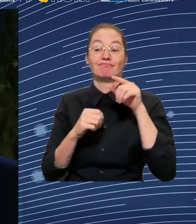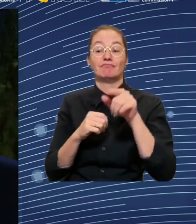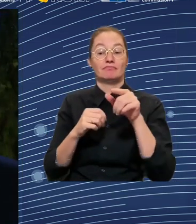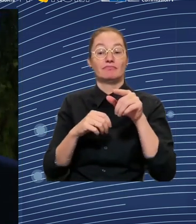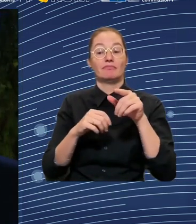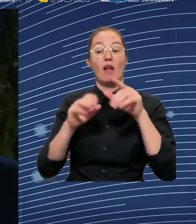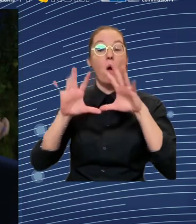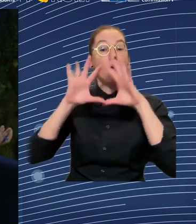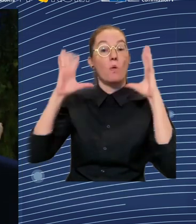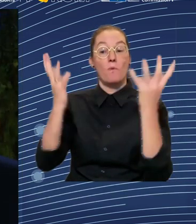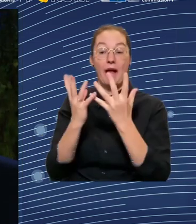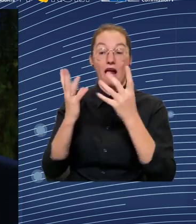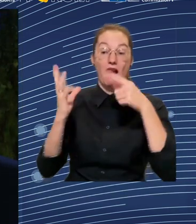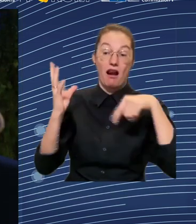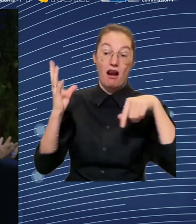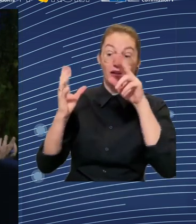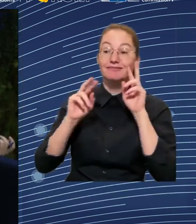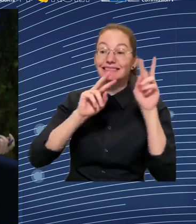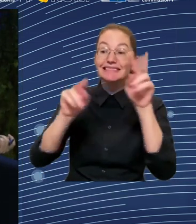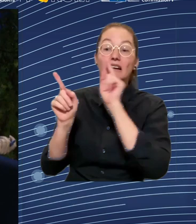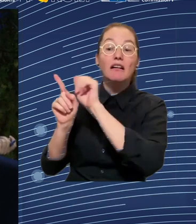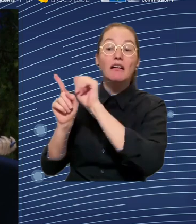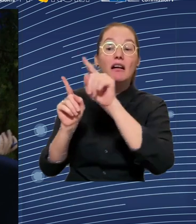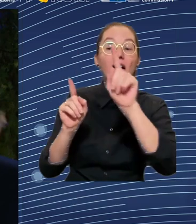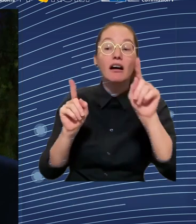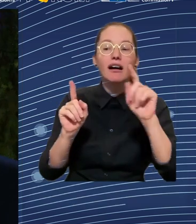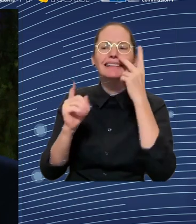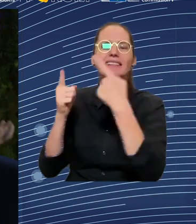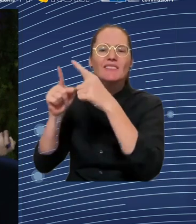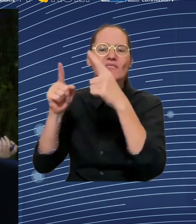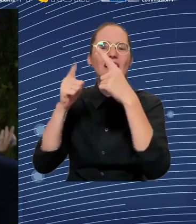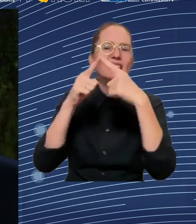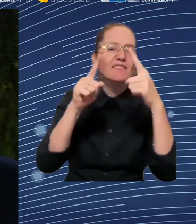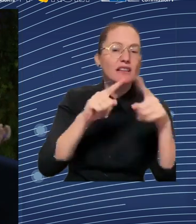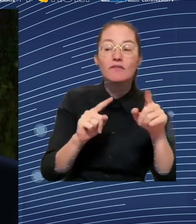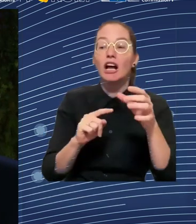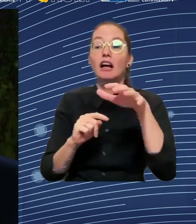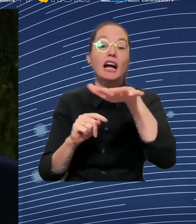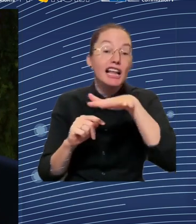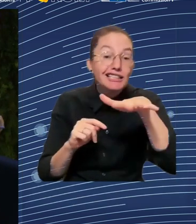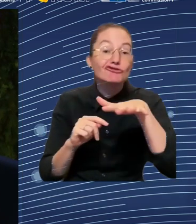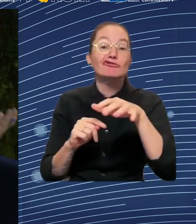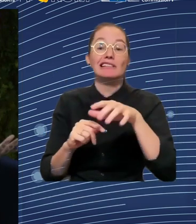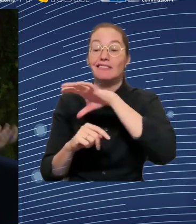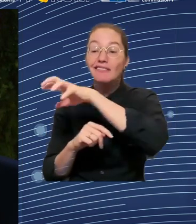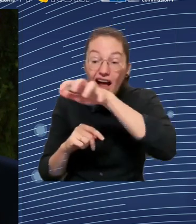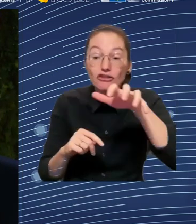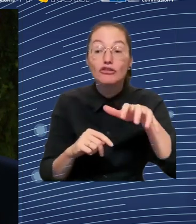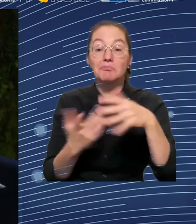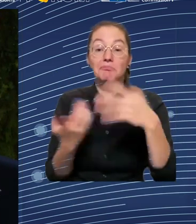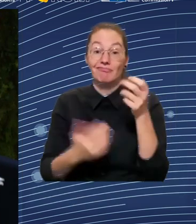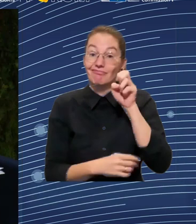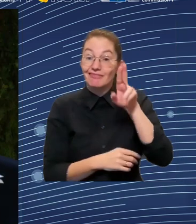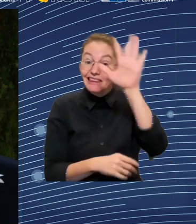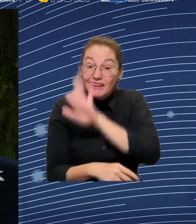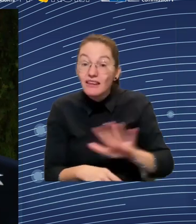would be up to 11 times in Spain and 10 in France, but up to 6 in Ireland and 3 in Luxembourg. So it depends, obviously, on the market and the